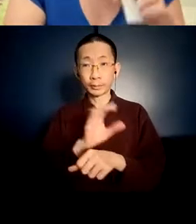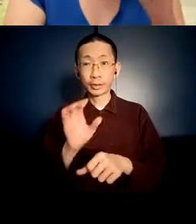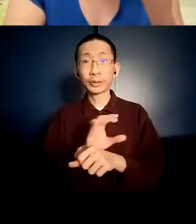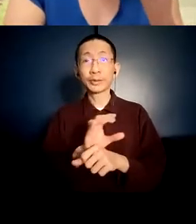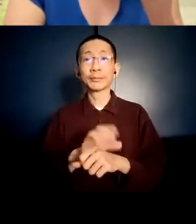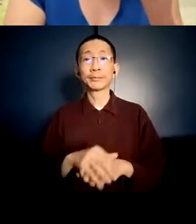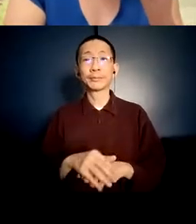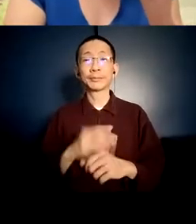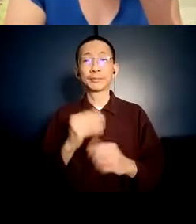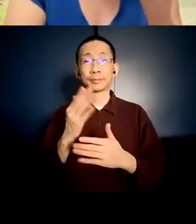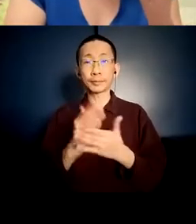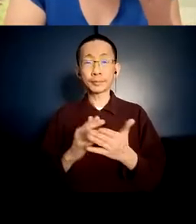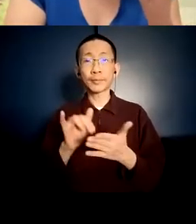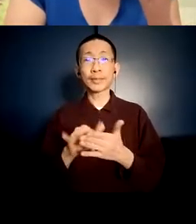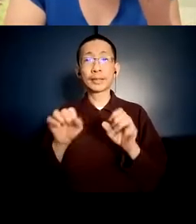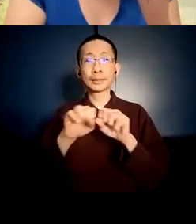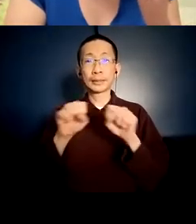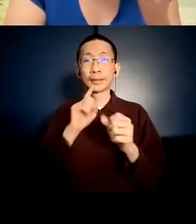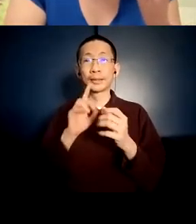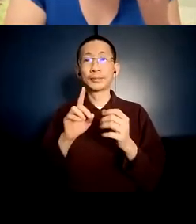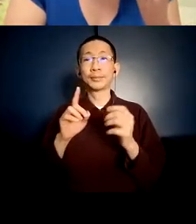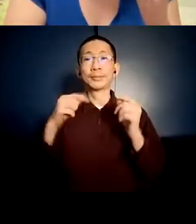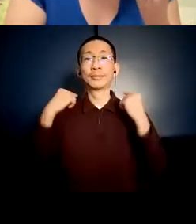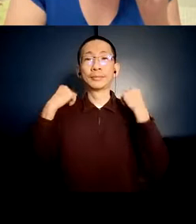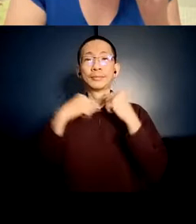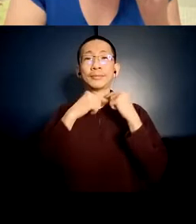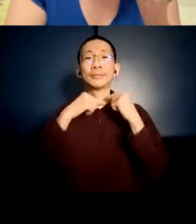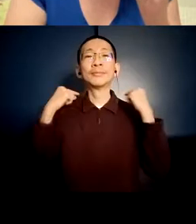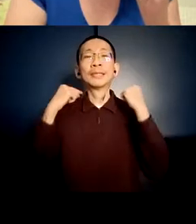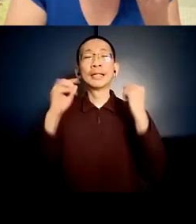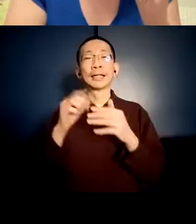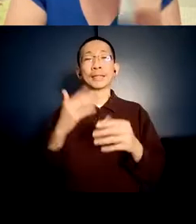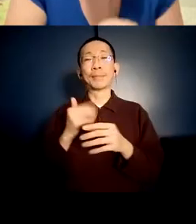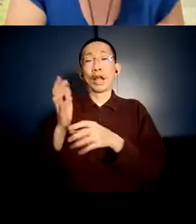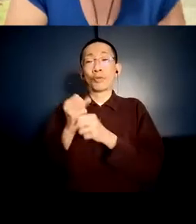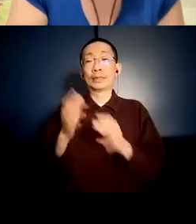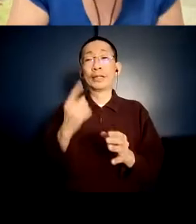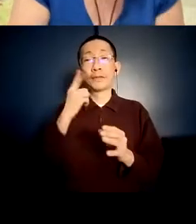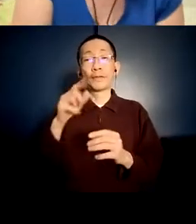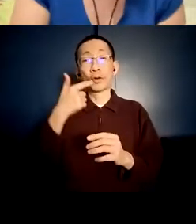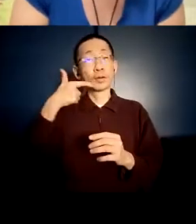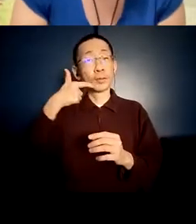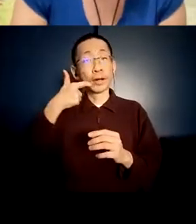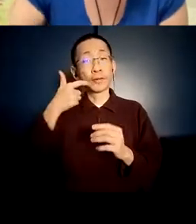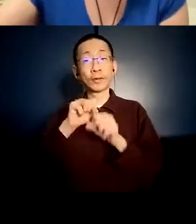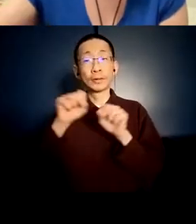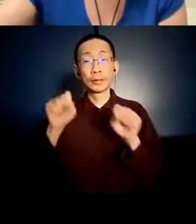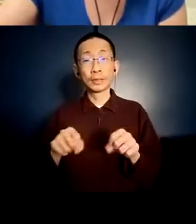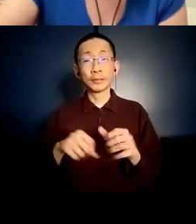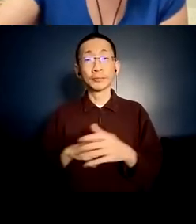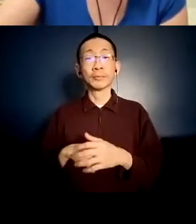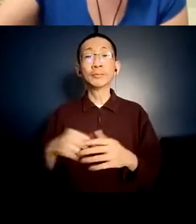And part of the system is around my neck as well. This is my receiver for the microphone system. I